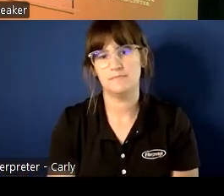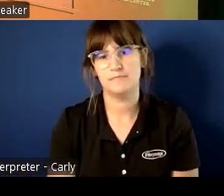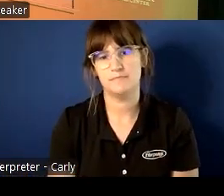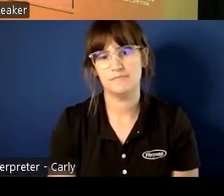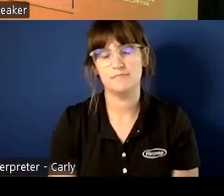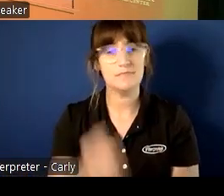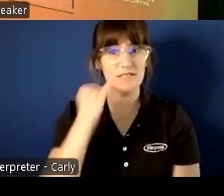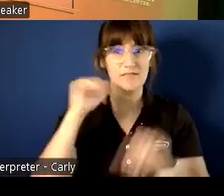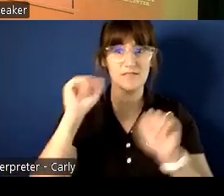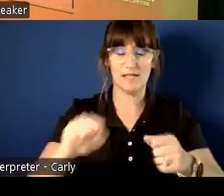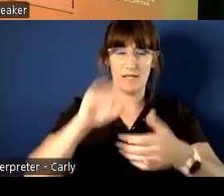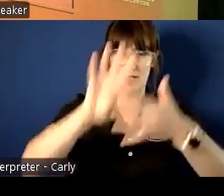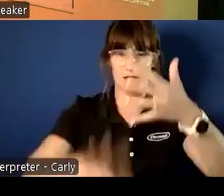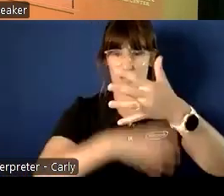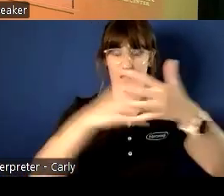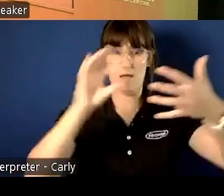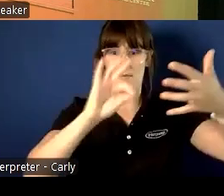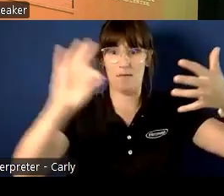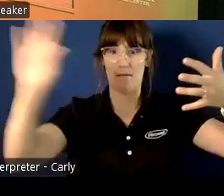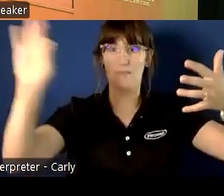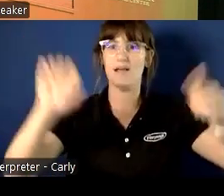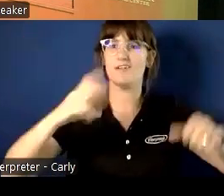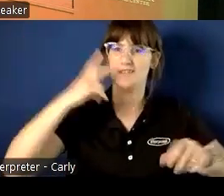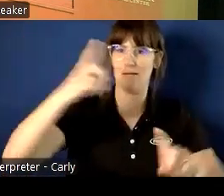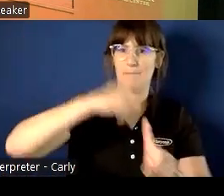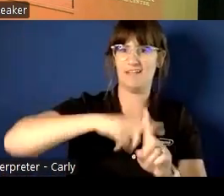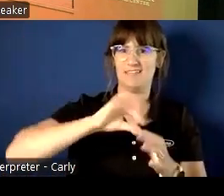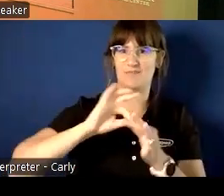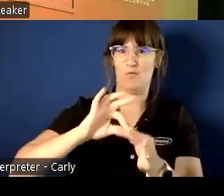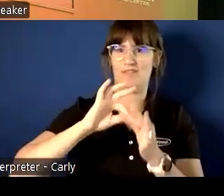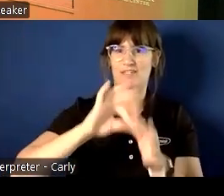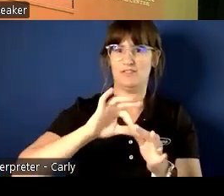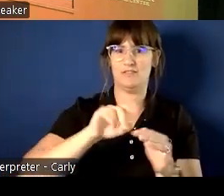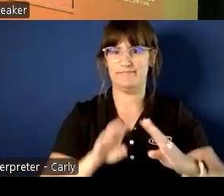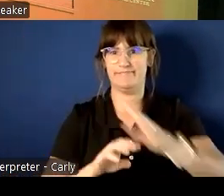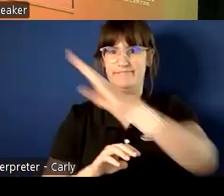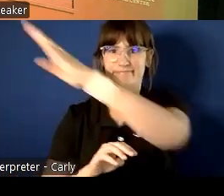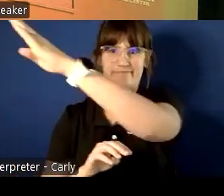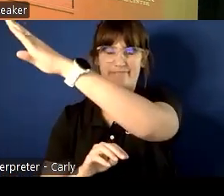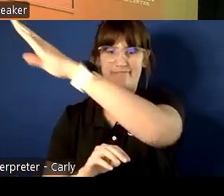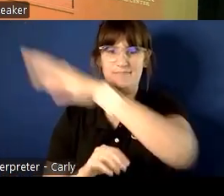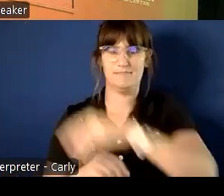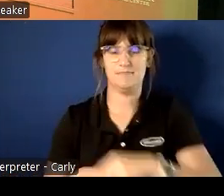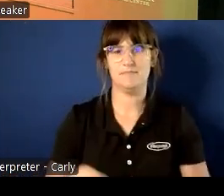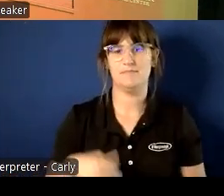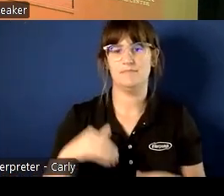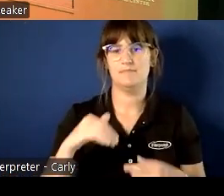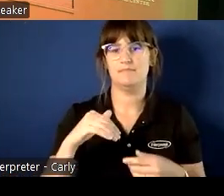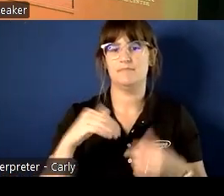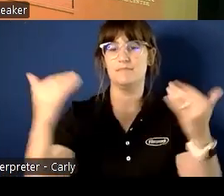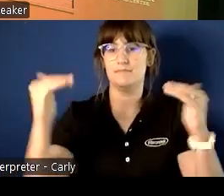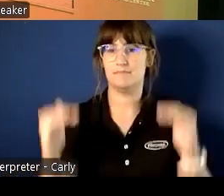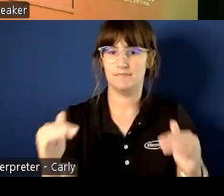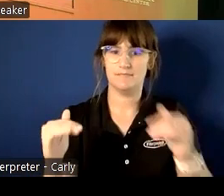if I can do that, then at least I know there's a positive correlation. And then second step is, okay, then I'm gonna